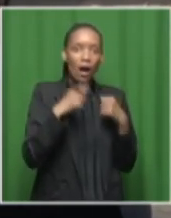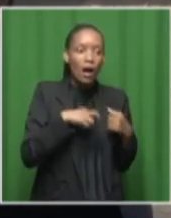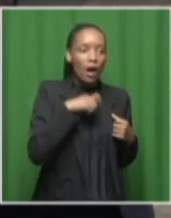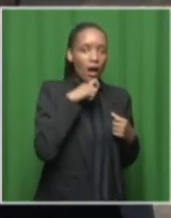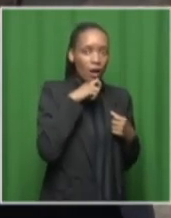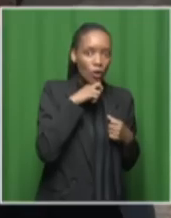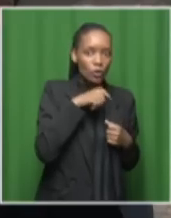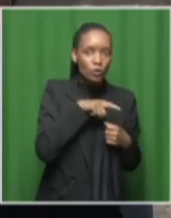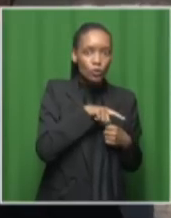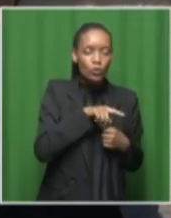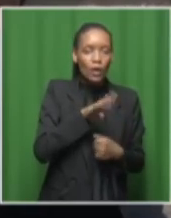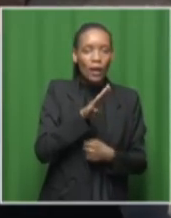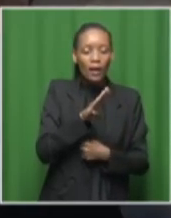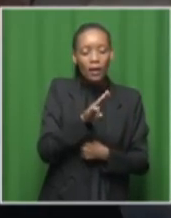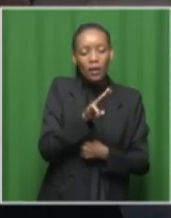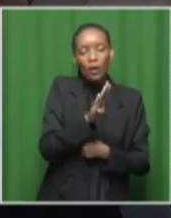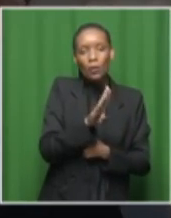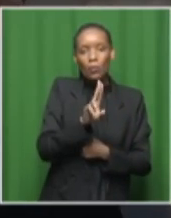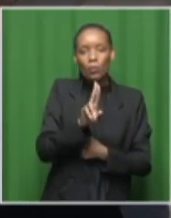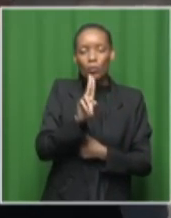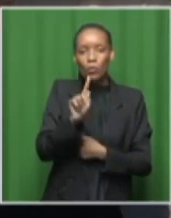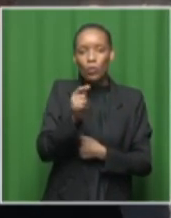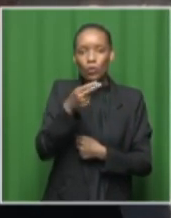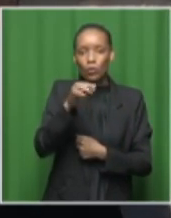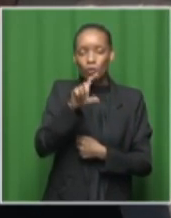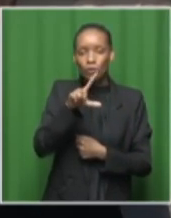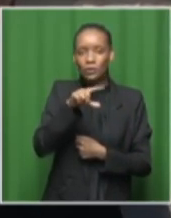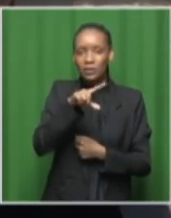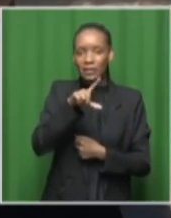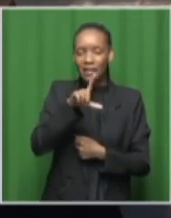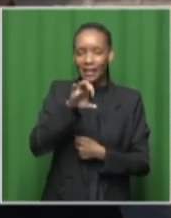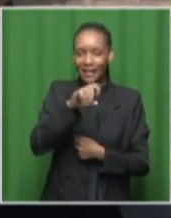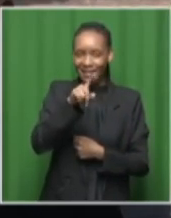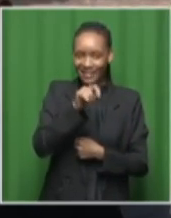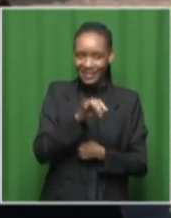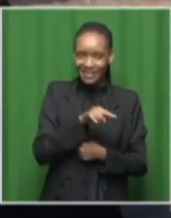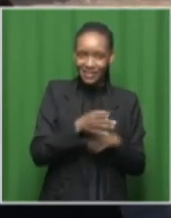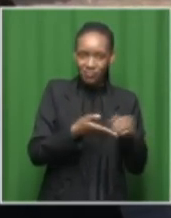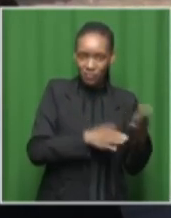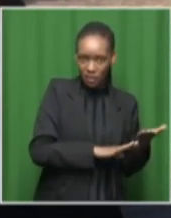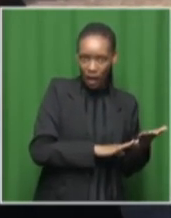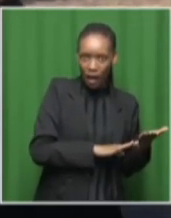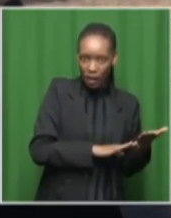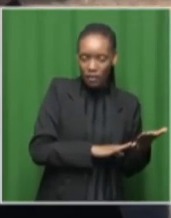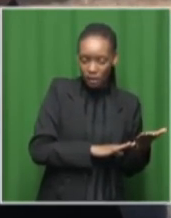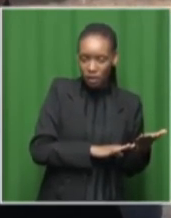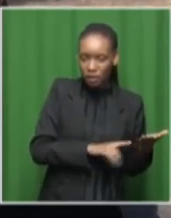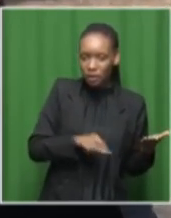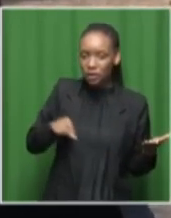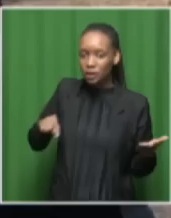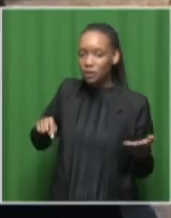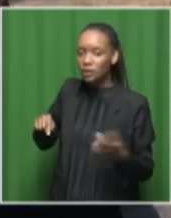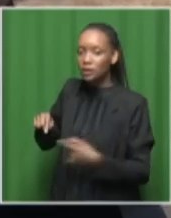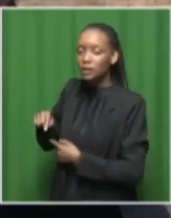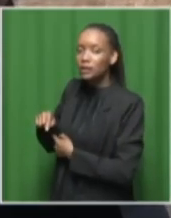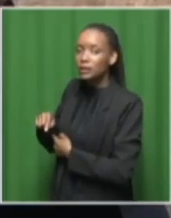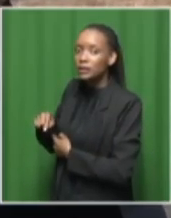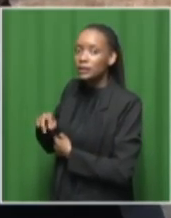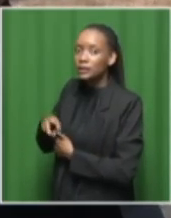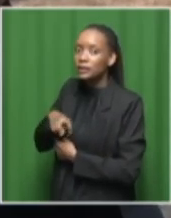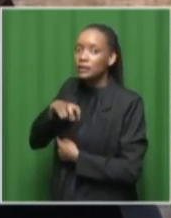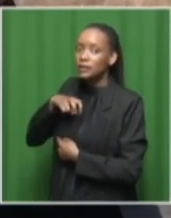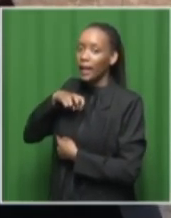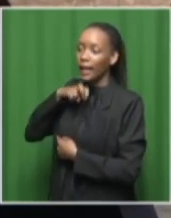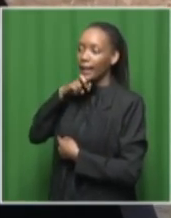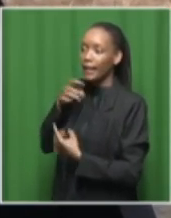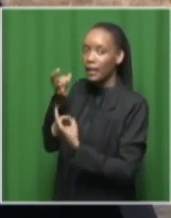now passed away, but in terms of notifying the king, that is King Mr. Zwelithini, a delegation is now going